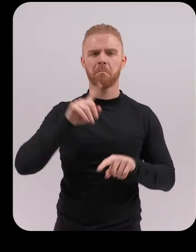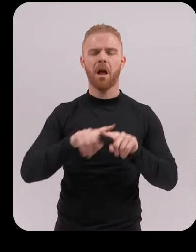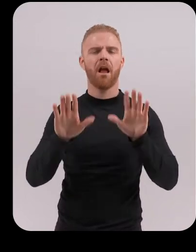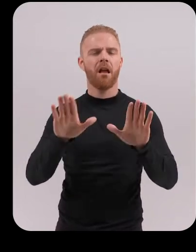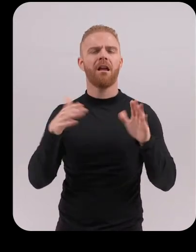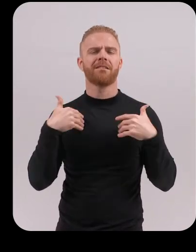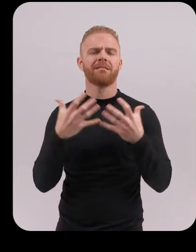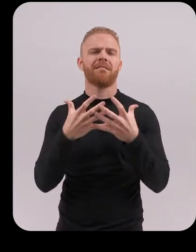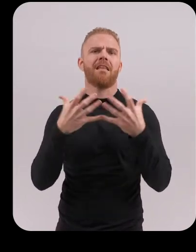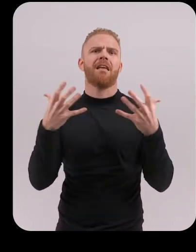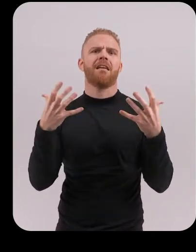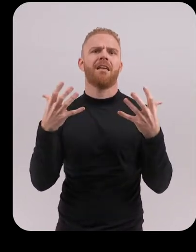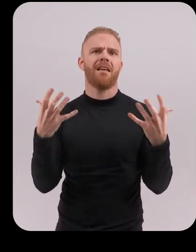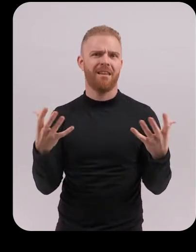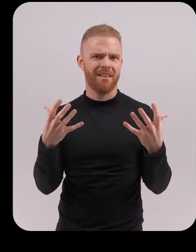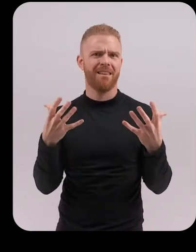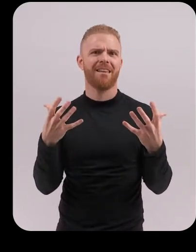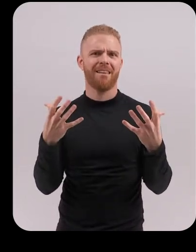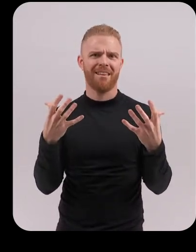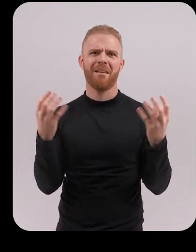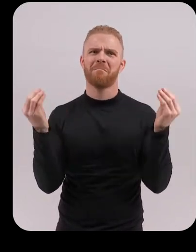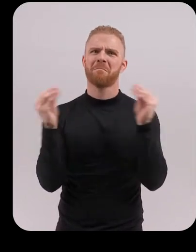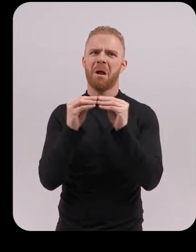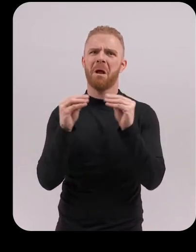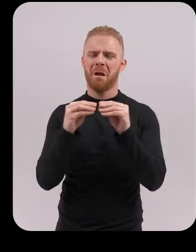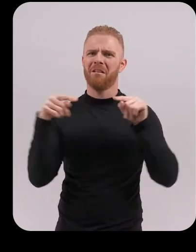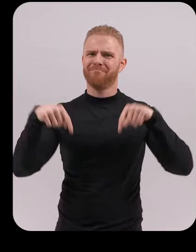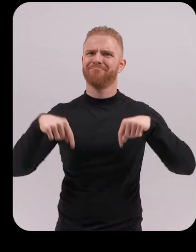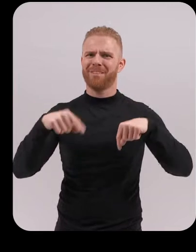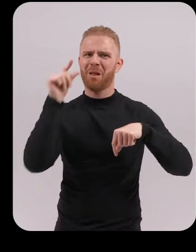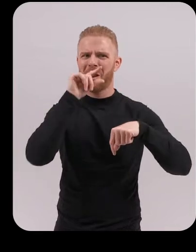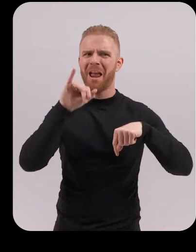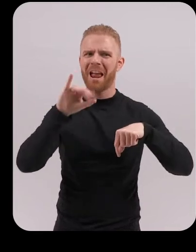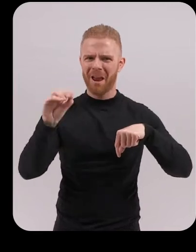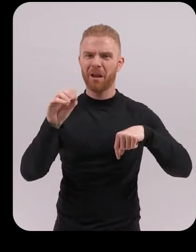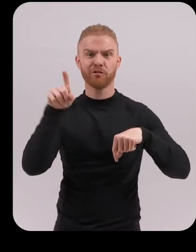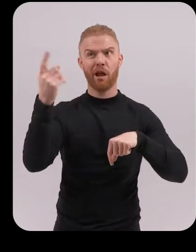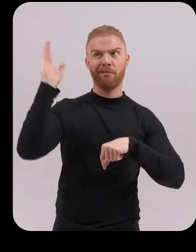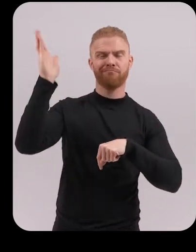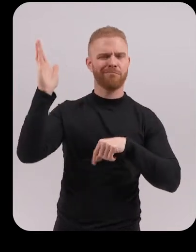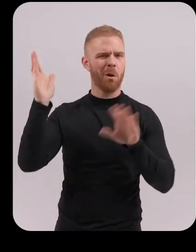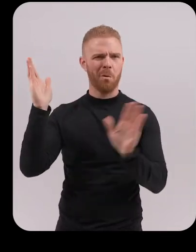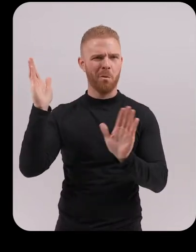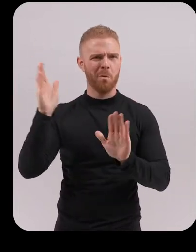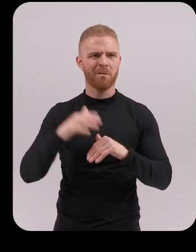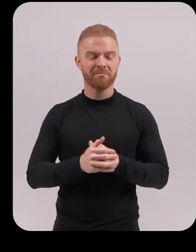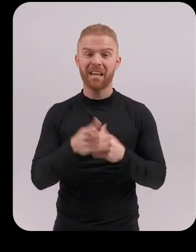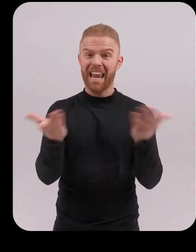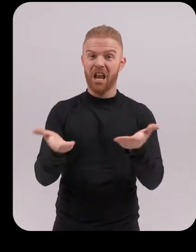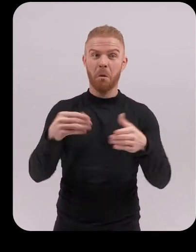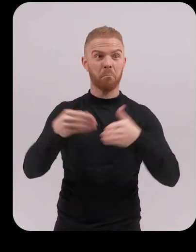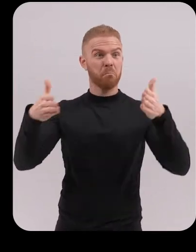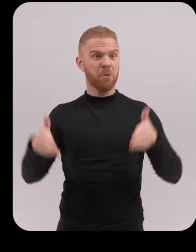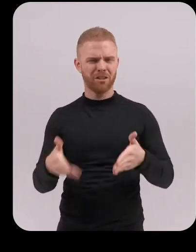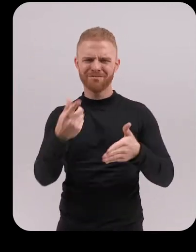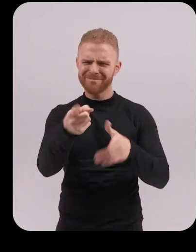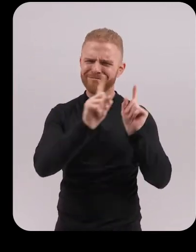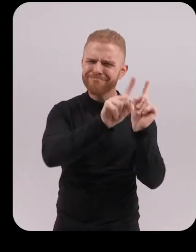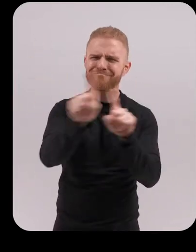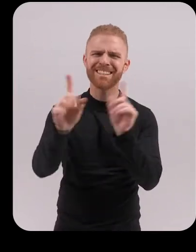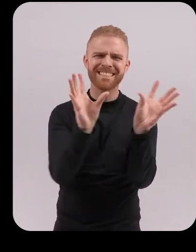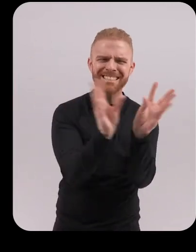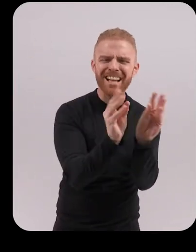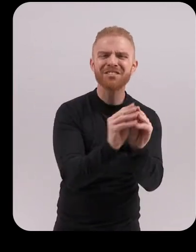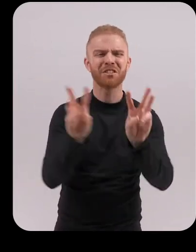quite done. There's a lot more to Google I/O than just the keynotes. If you're with us in person, attend the sessions,